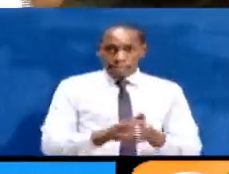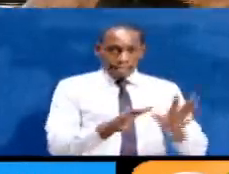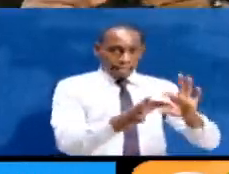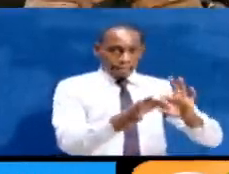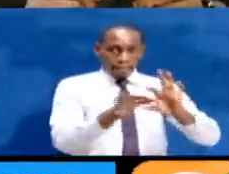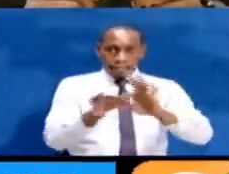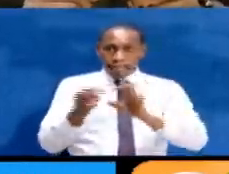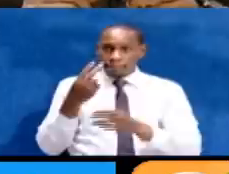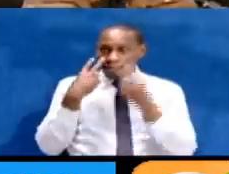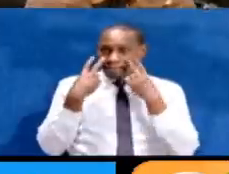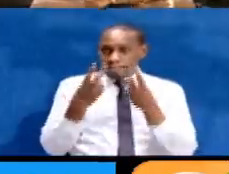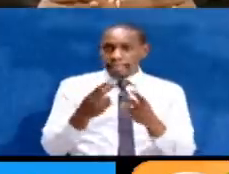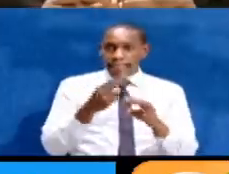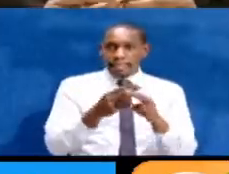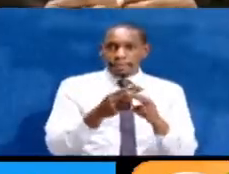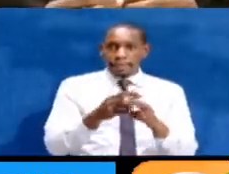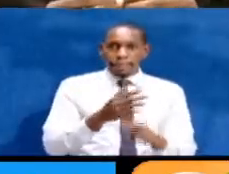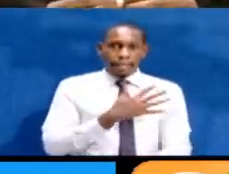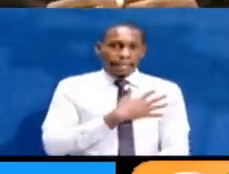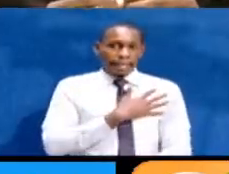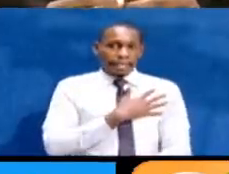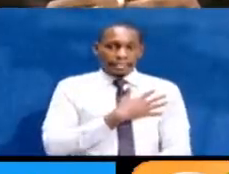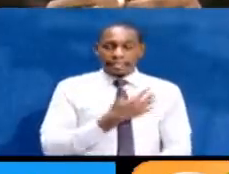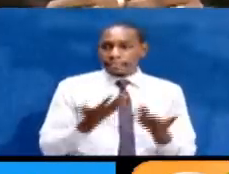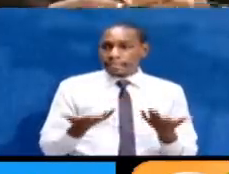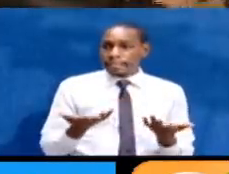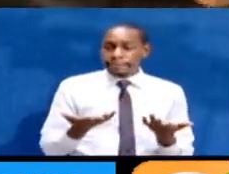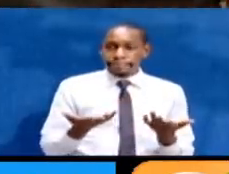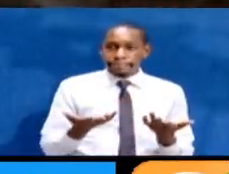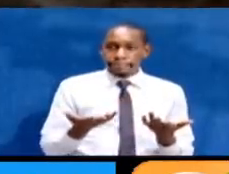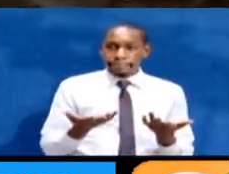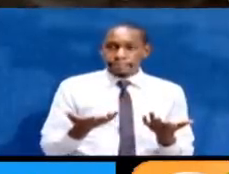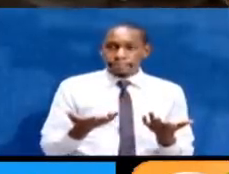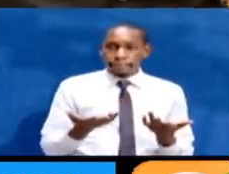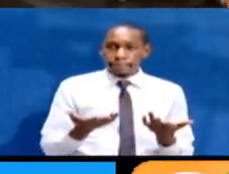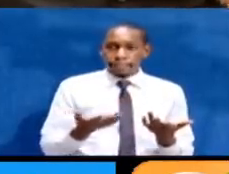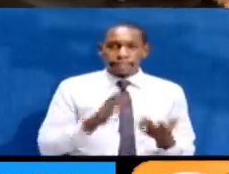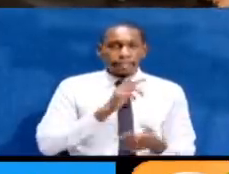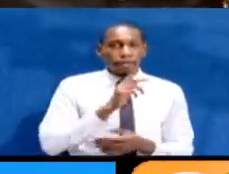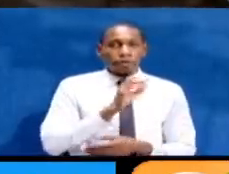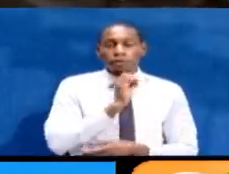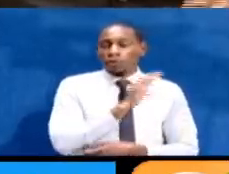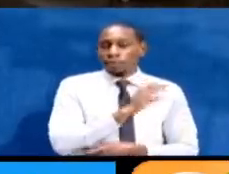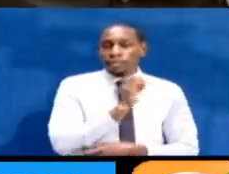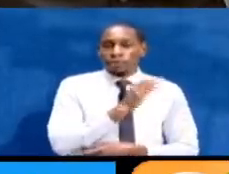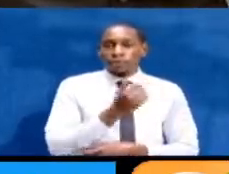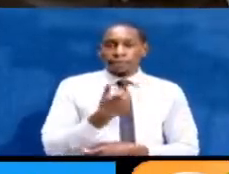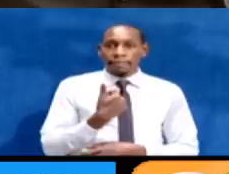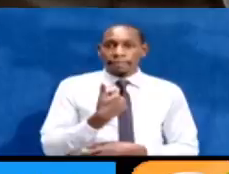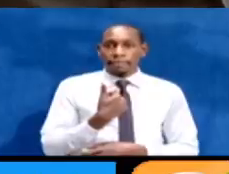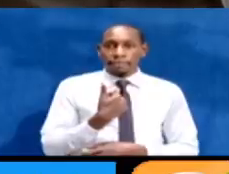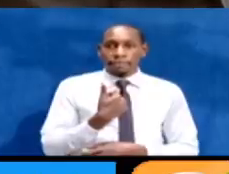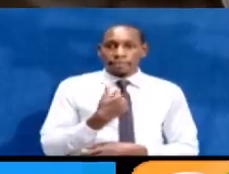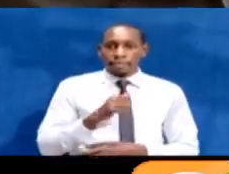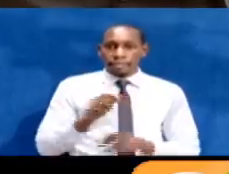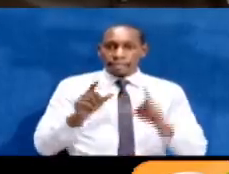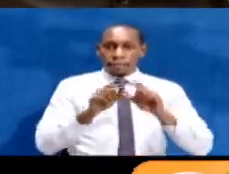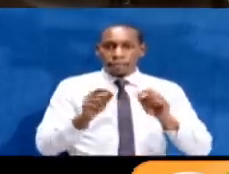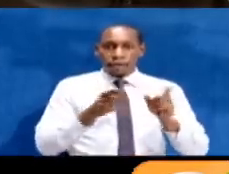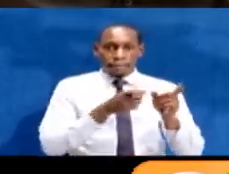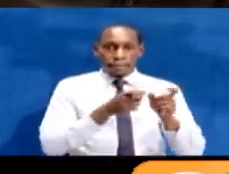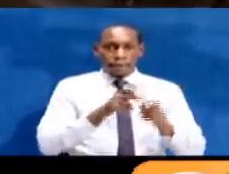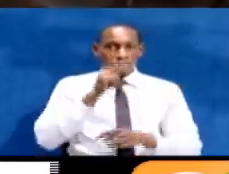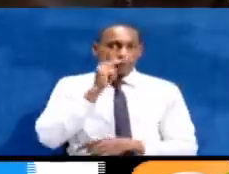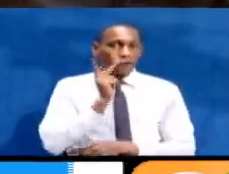umbrellas, look at the umbrella called NASA right now. There's a lot of noise about that, and there was some reference by Honorable